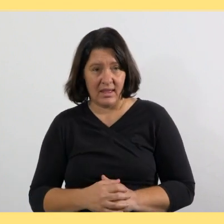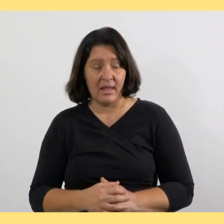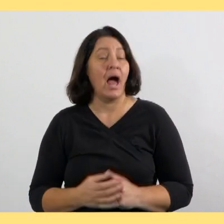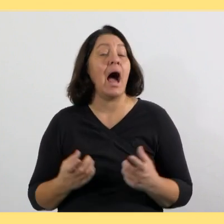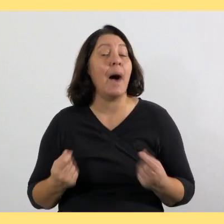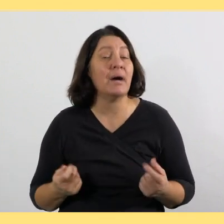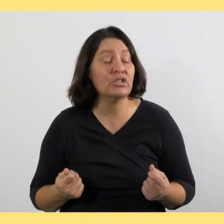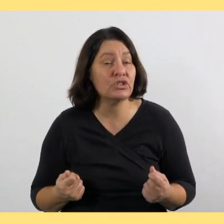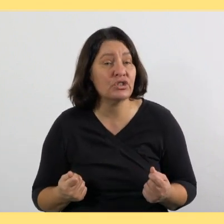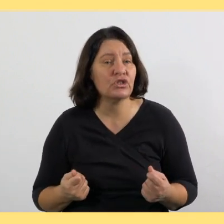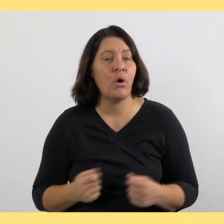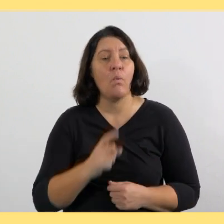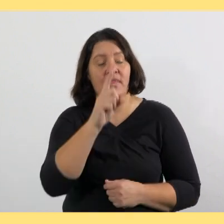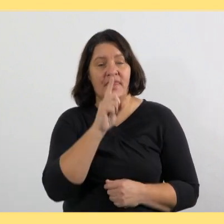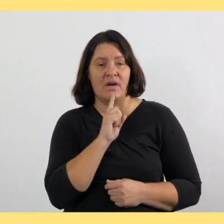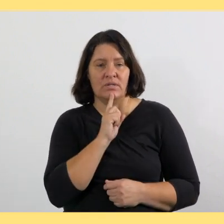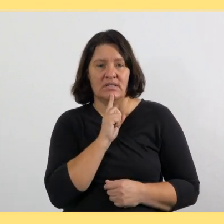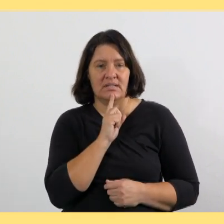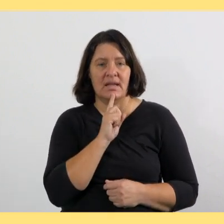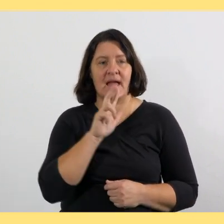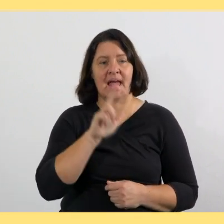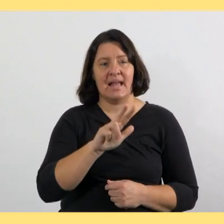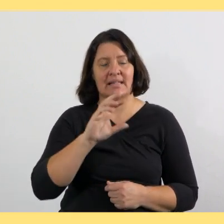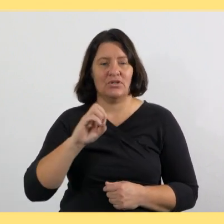DAJ. And my amount is